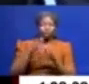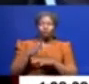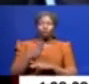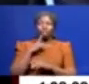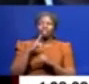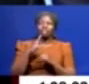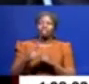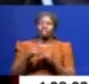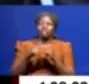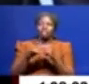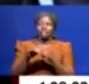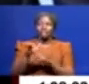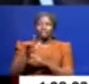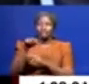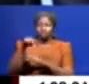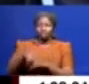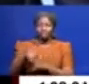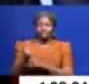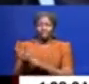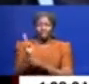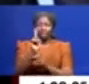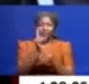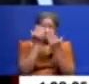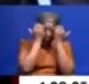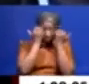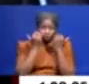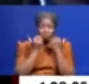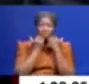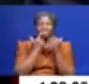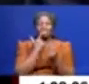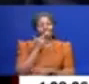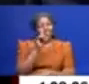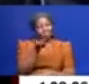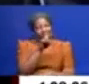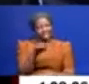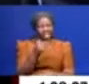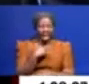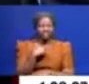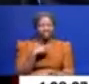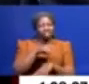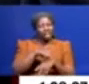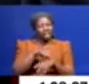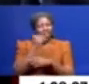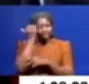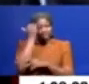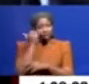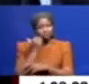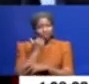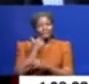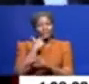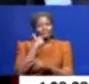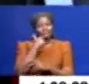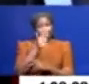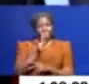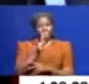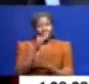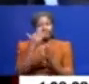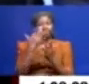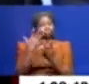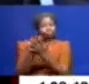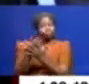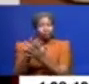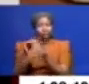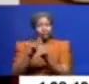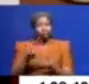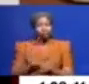today. They came to court, pleaded guilty, and after the court meted out their sentences, it also ordered for the